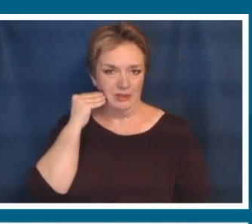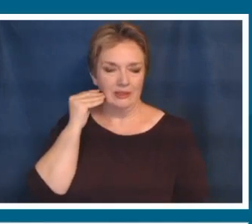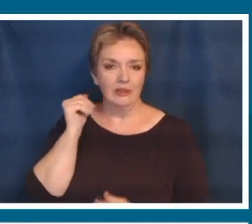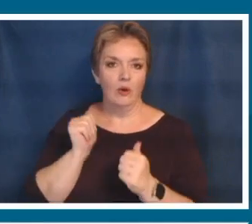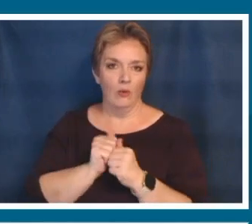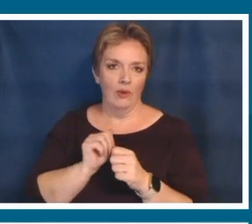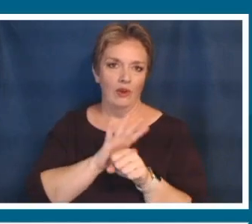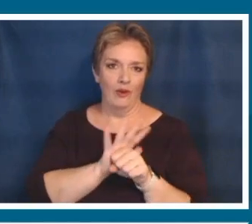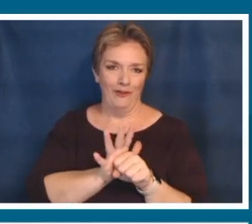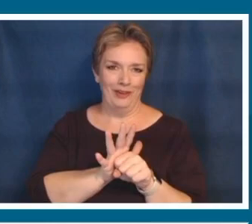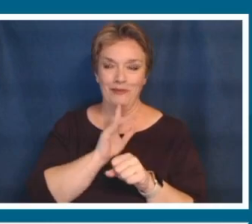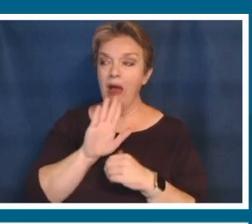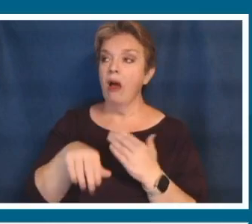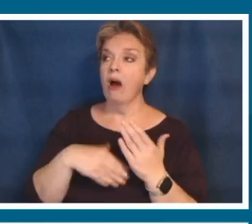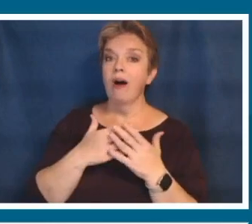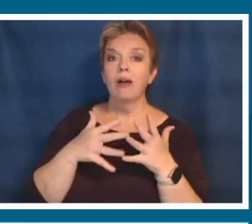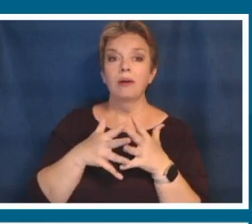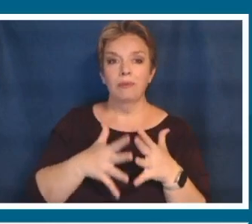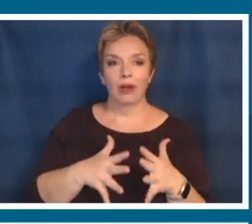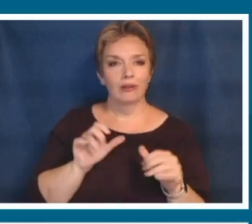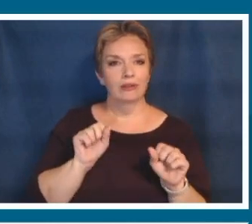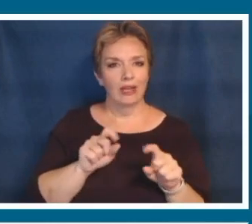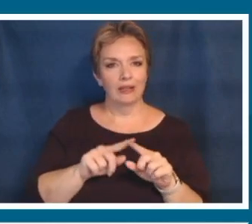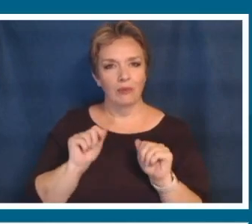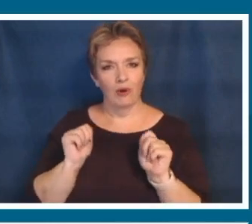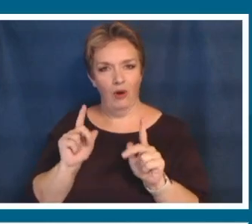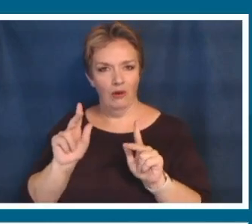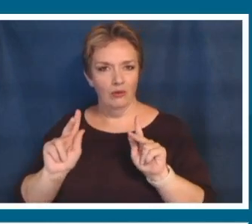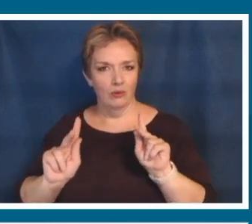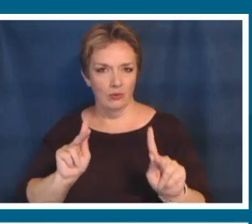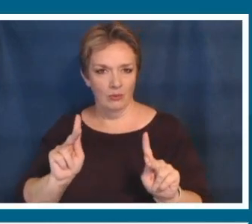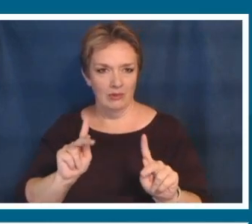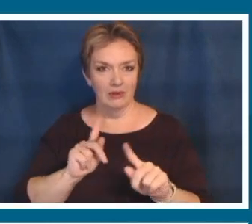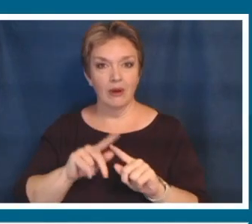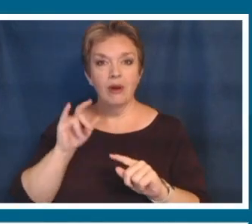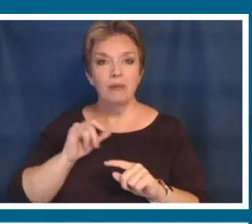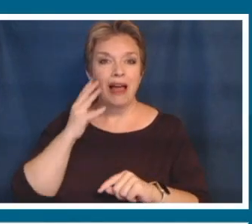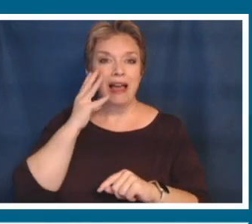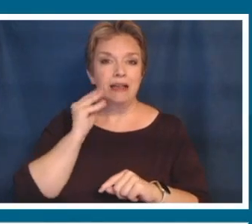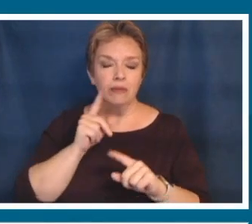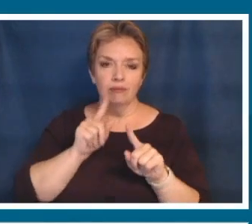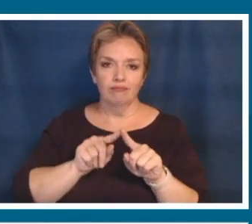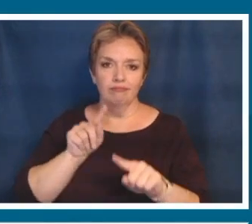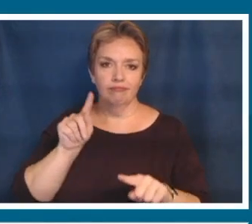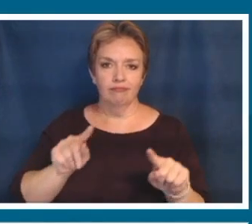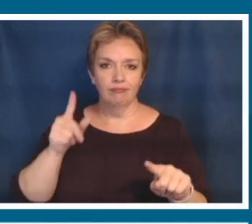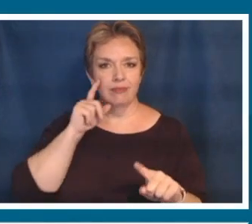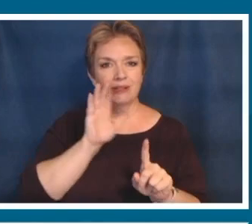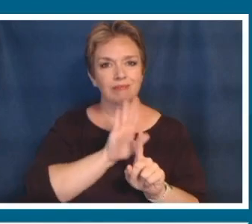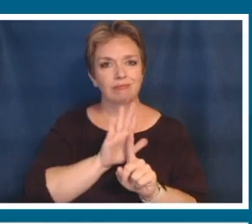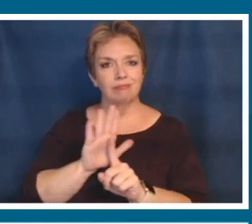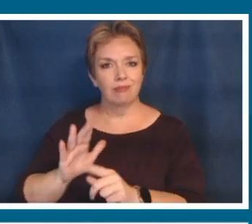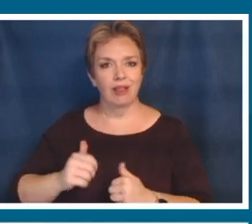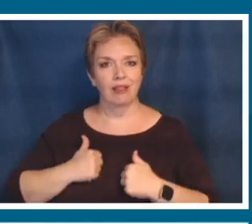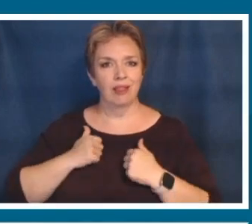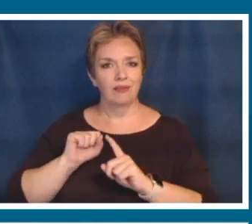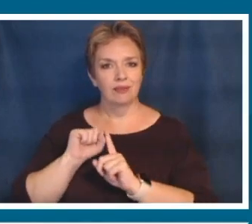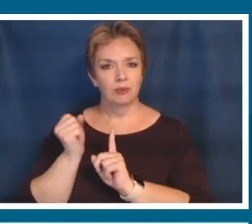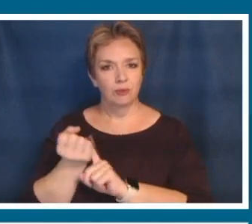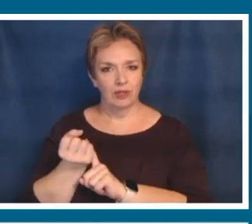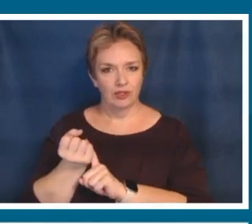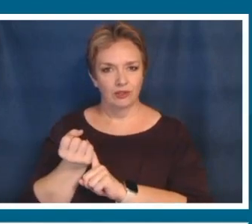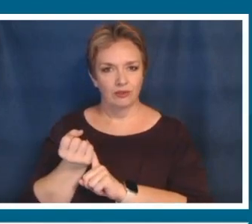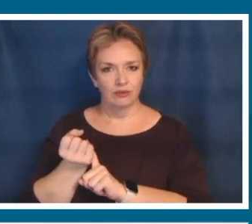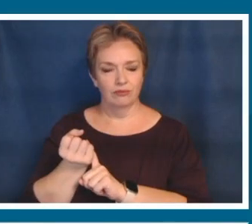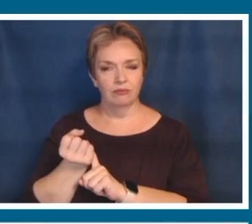humans, right? But those experiences are very different because of everyone's different life situations. So then how do we make connections